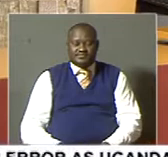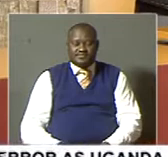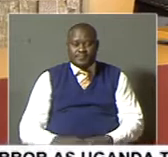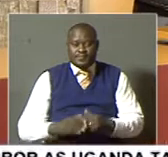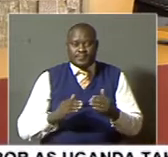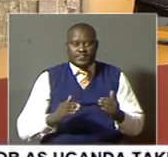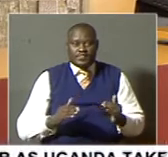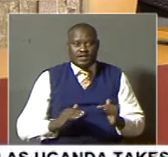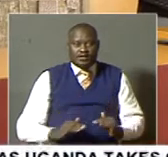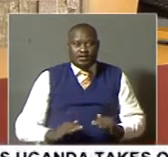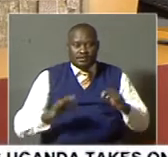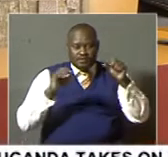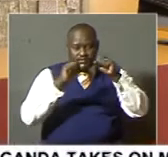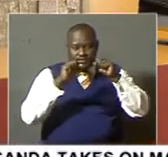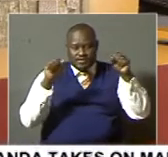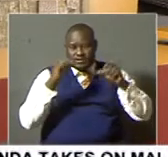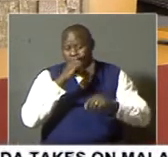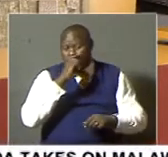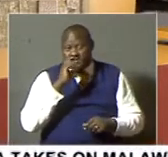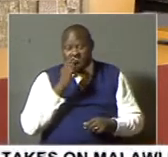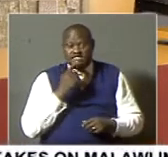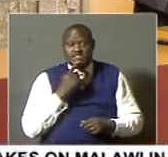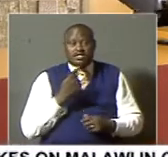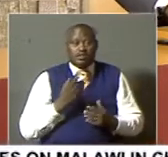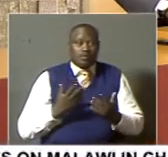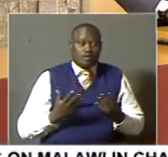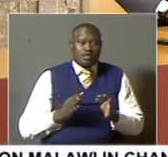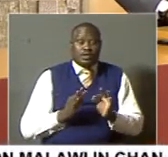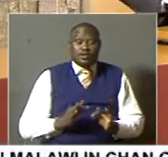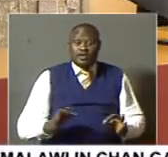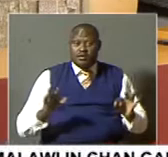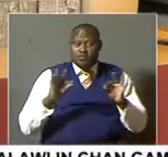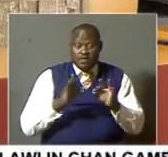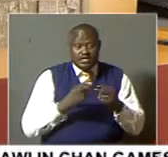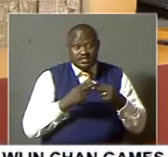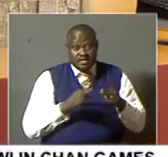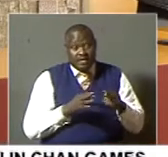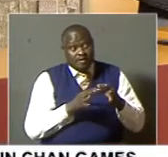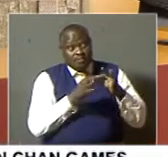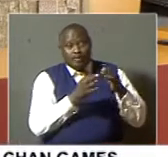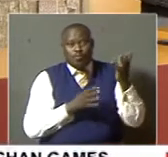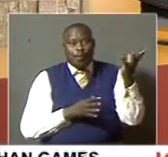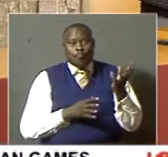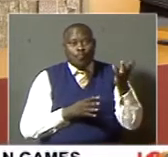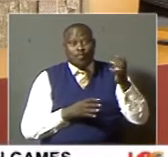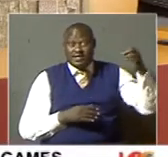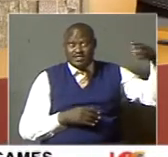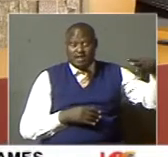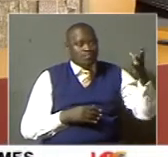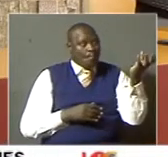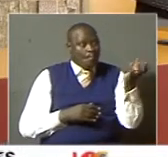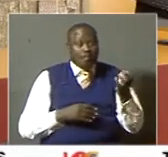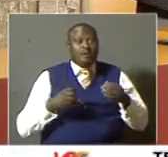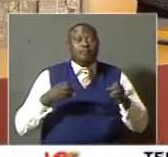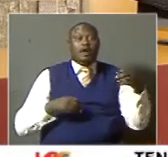Meanwhile, President Yoweri Kaguta Museveni has said that unless solar becomes a cheaper alternative source of clean